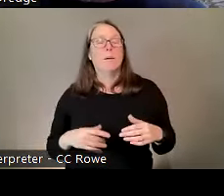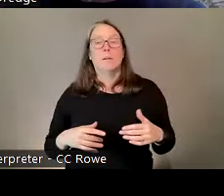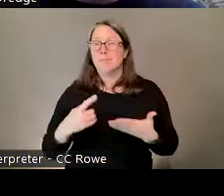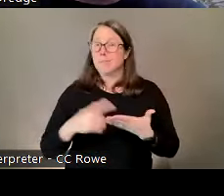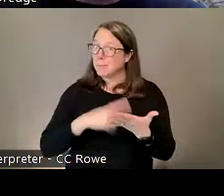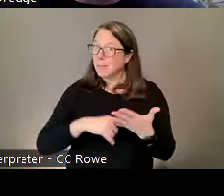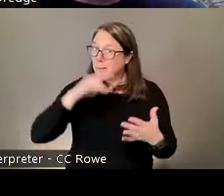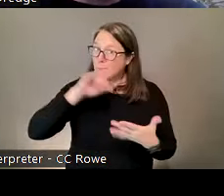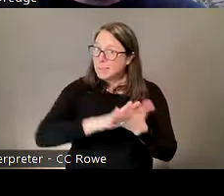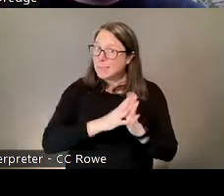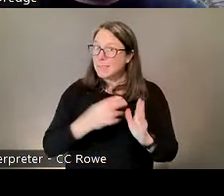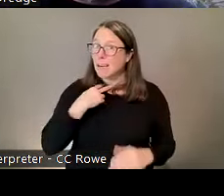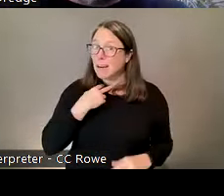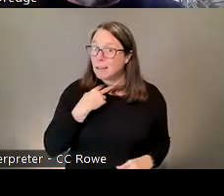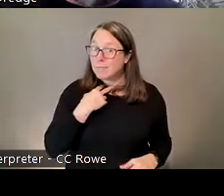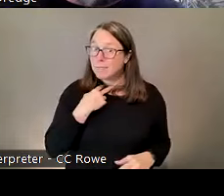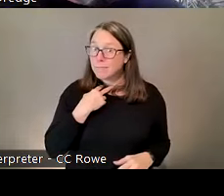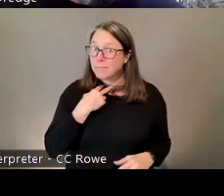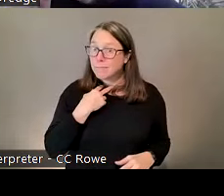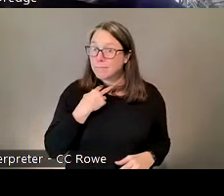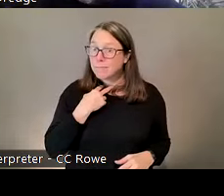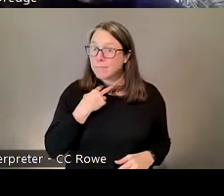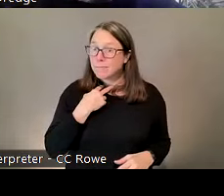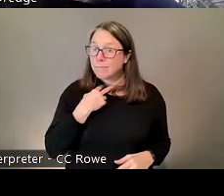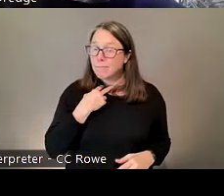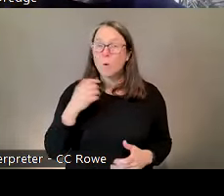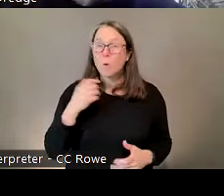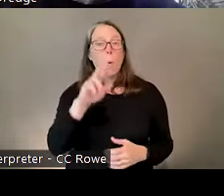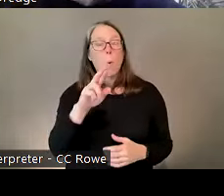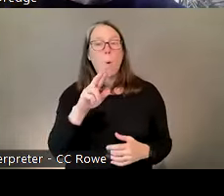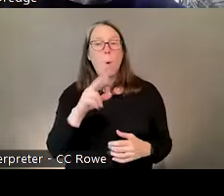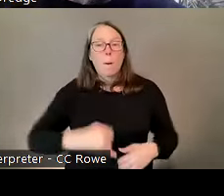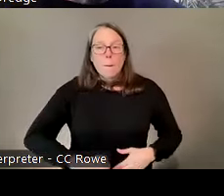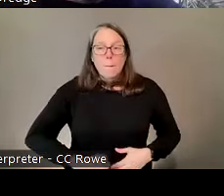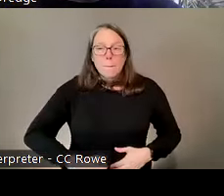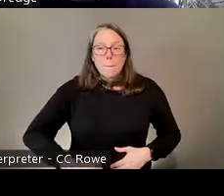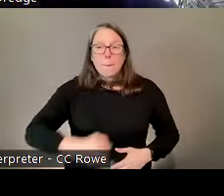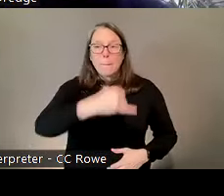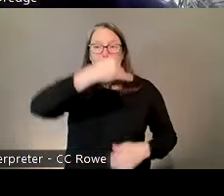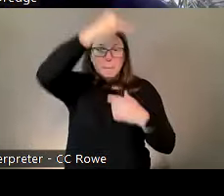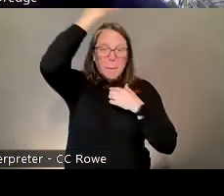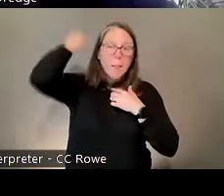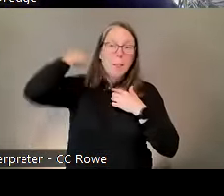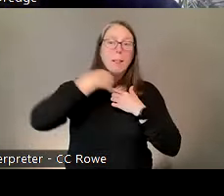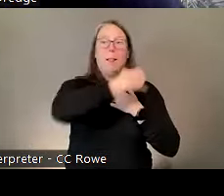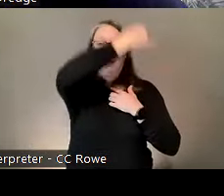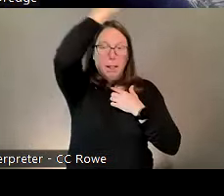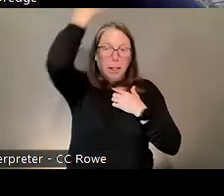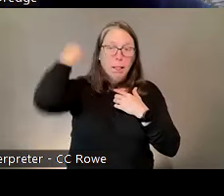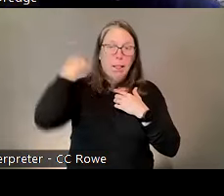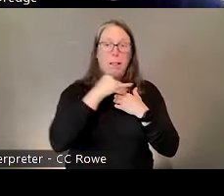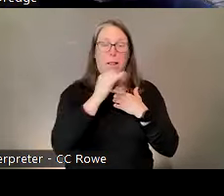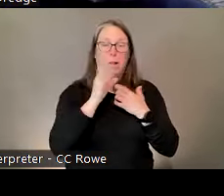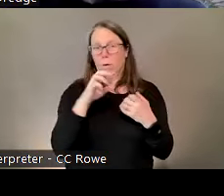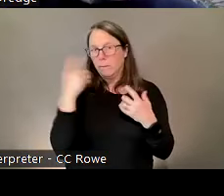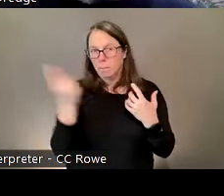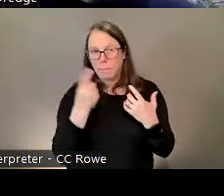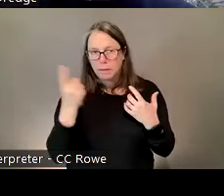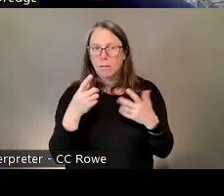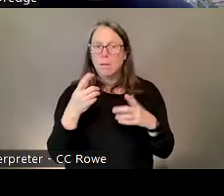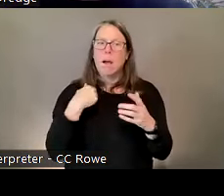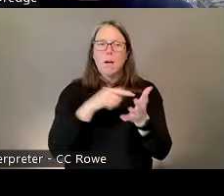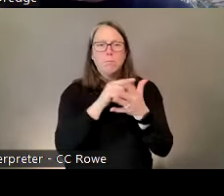stuck. The umbilical cord gets wrapped tightly. So there's a lot of factors that can contribute